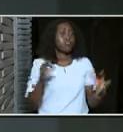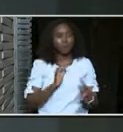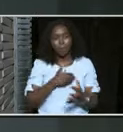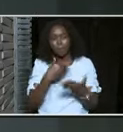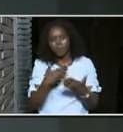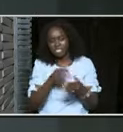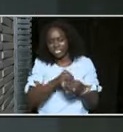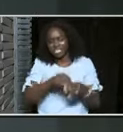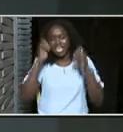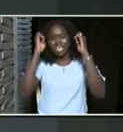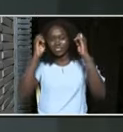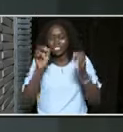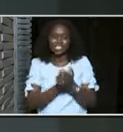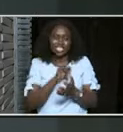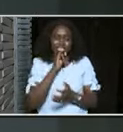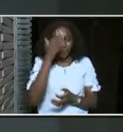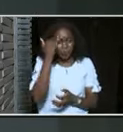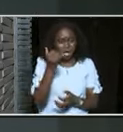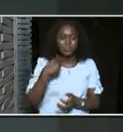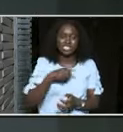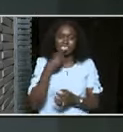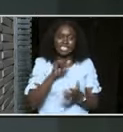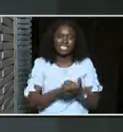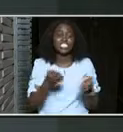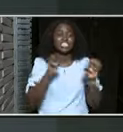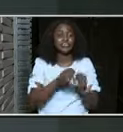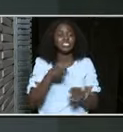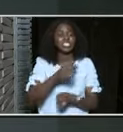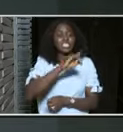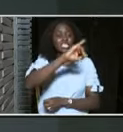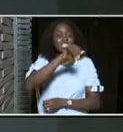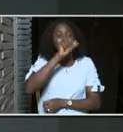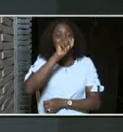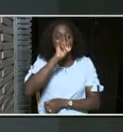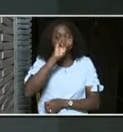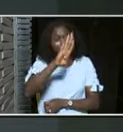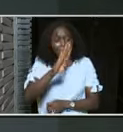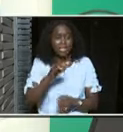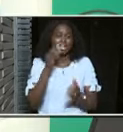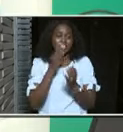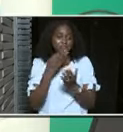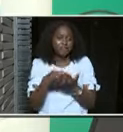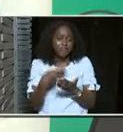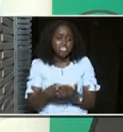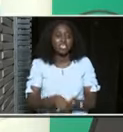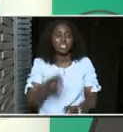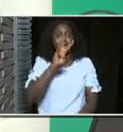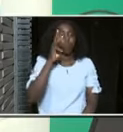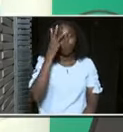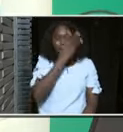why we said that even the JAMB, PE, WAEC,